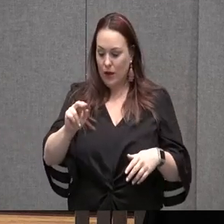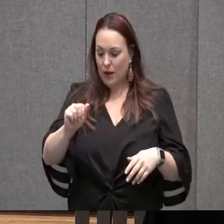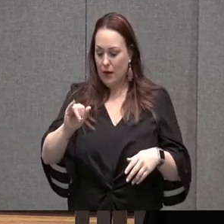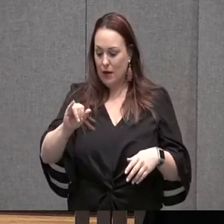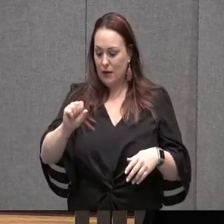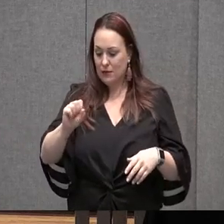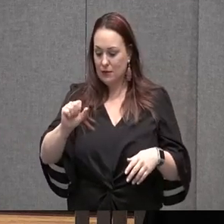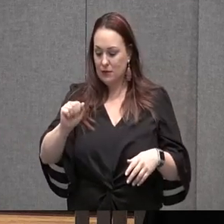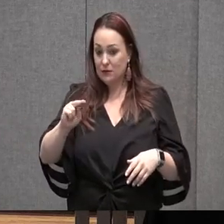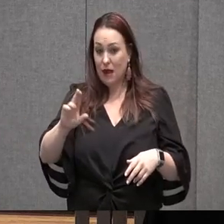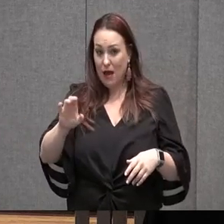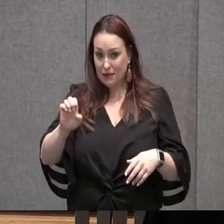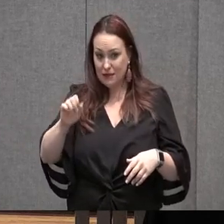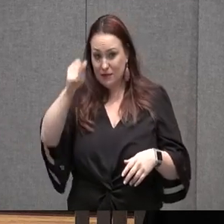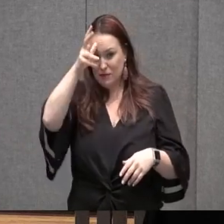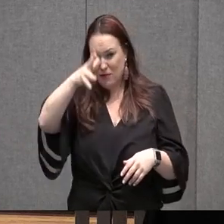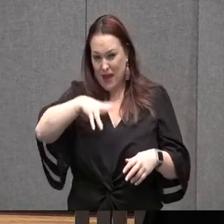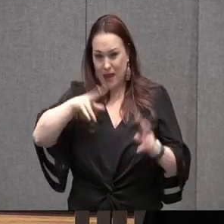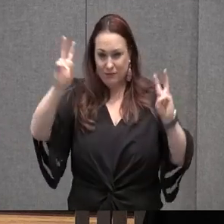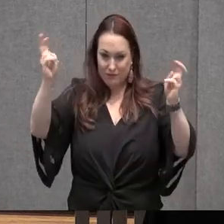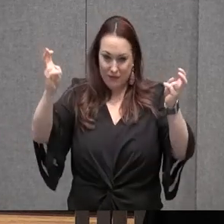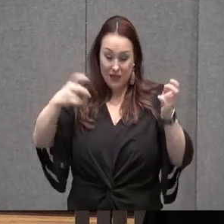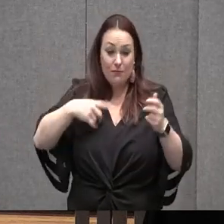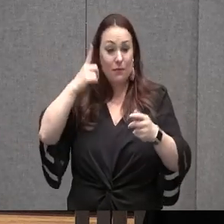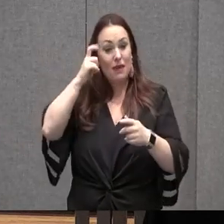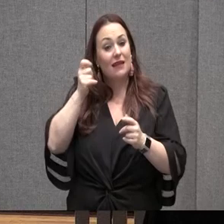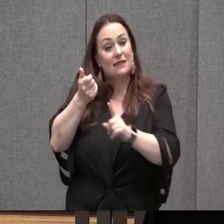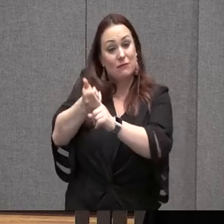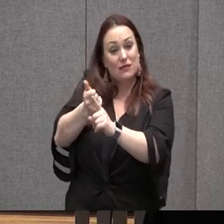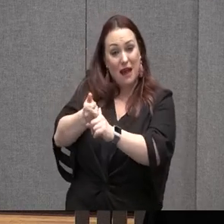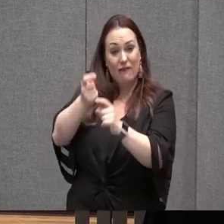a painter, and an inventor.